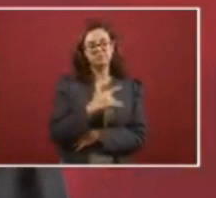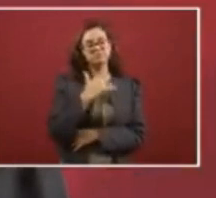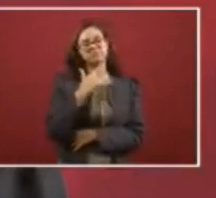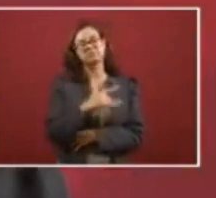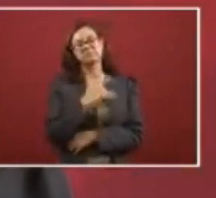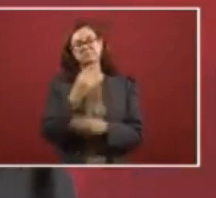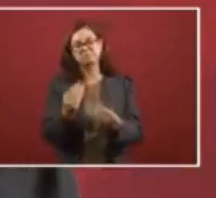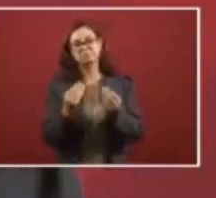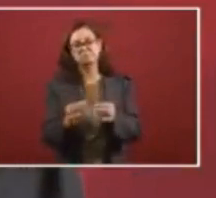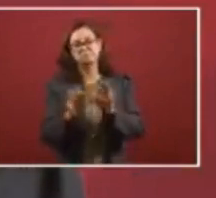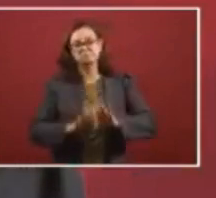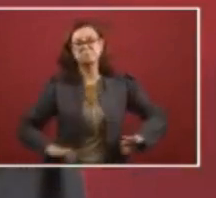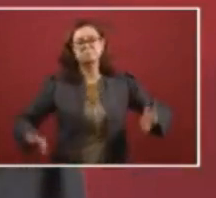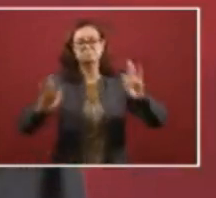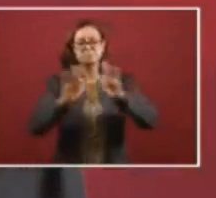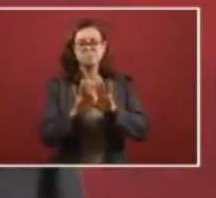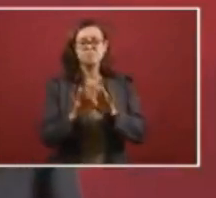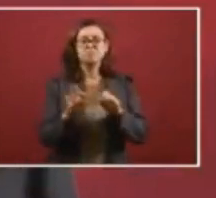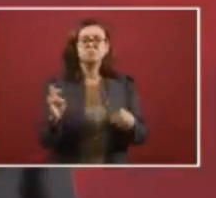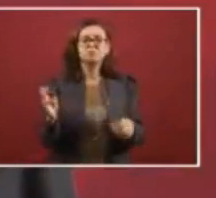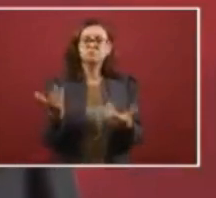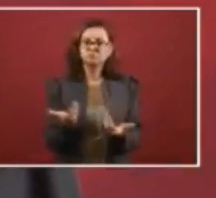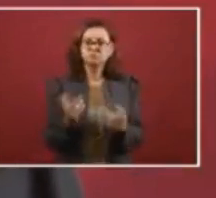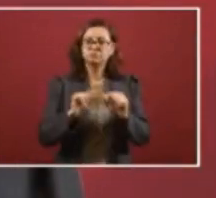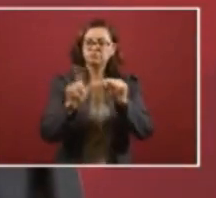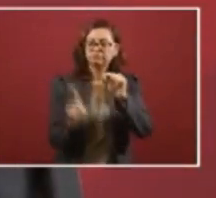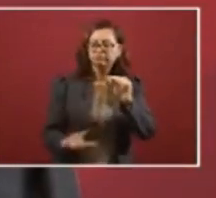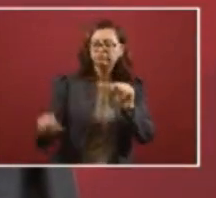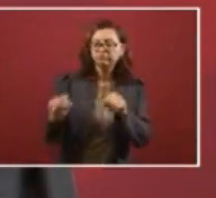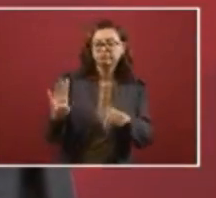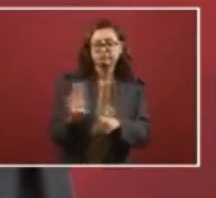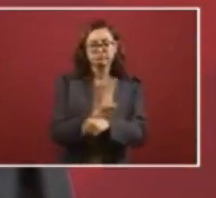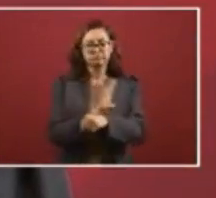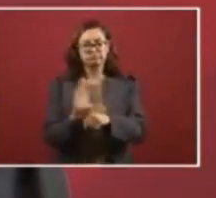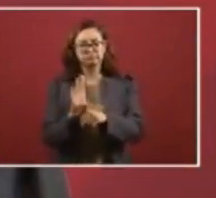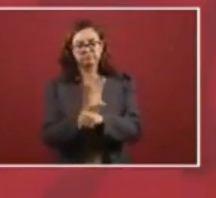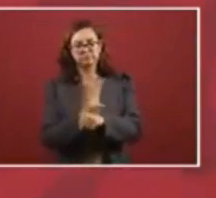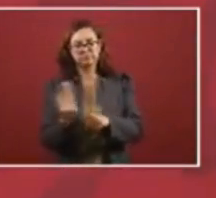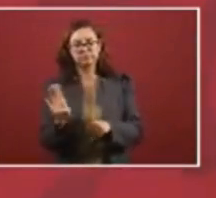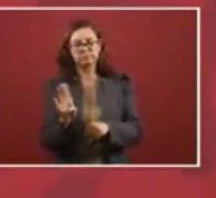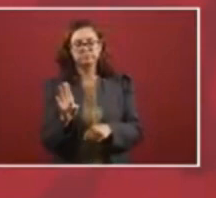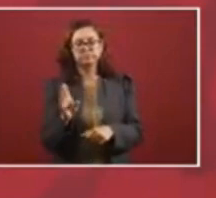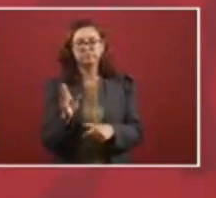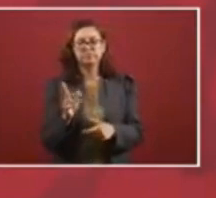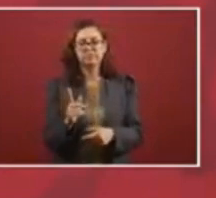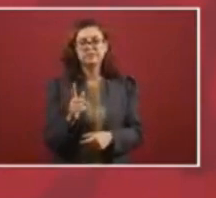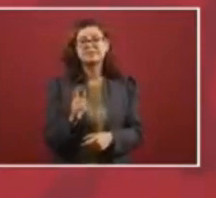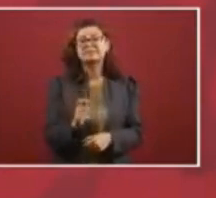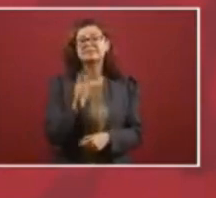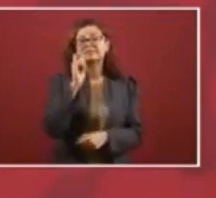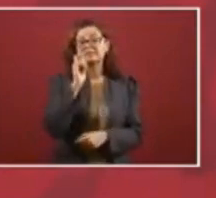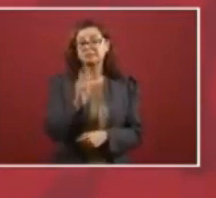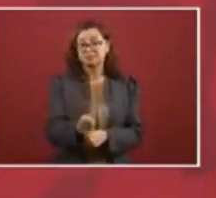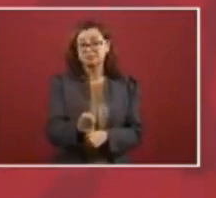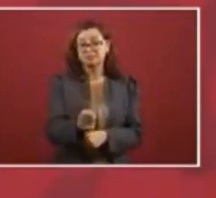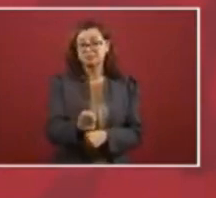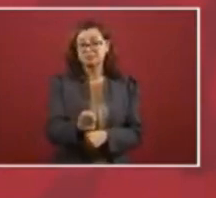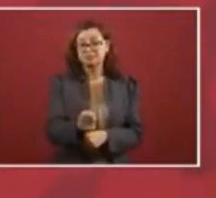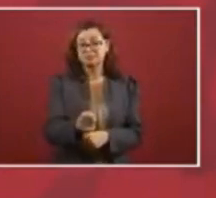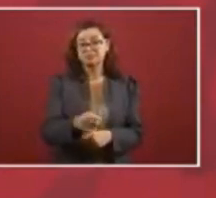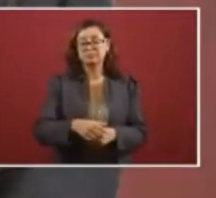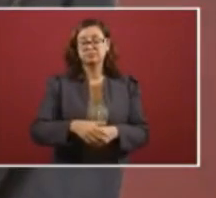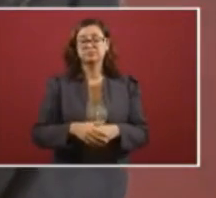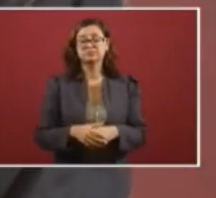that I consider to be very beneficial and important to this our nation,